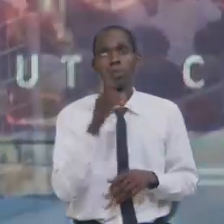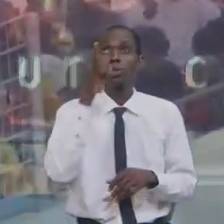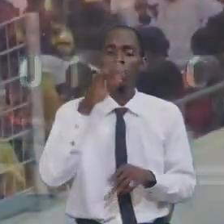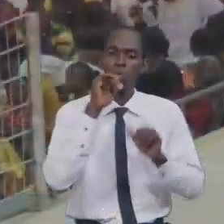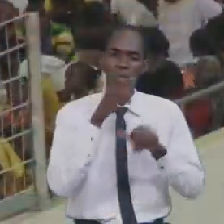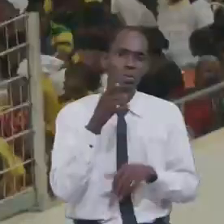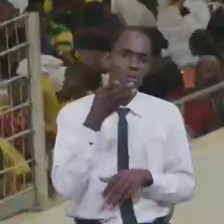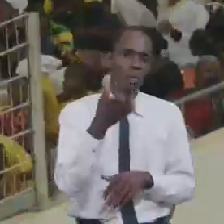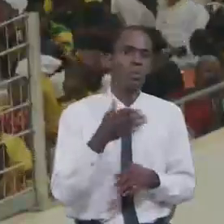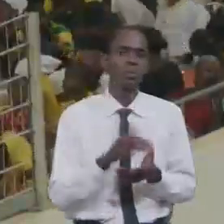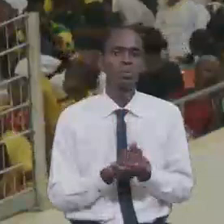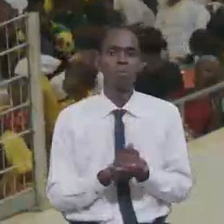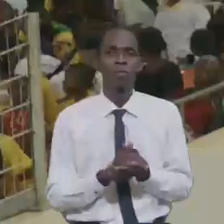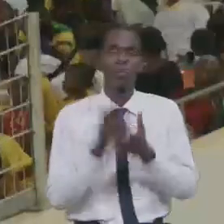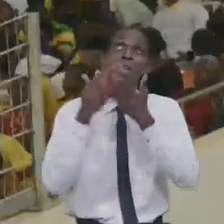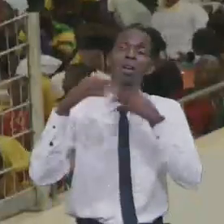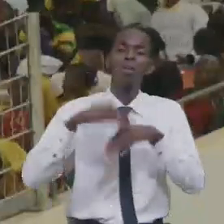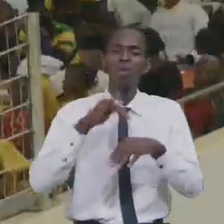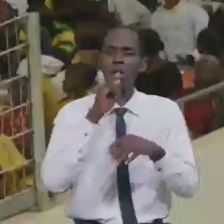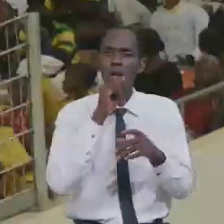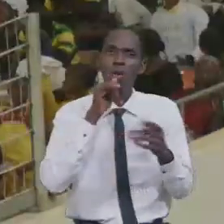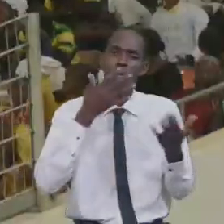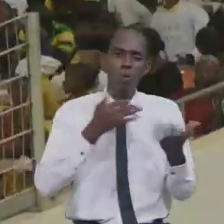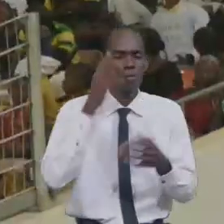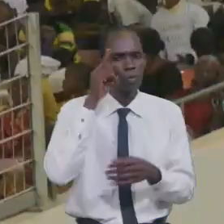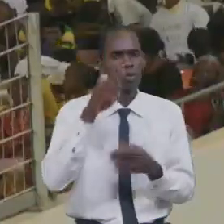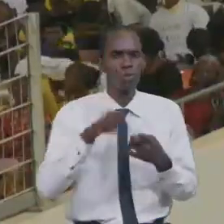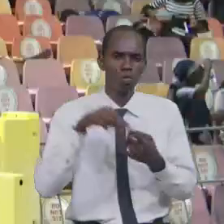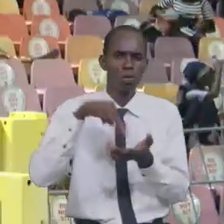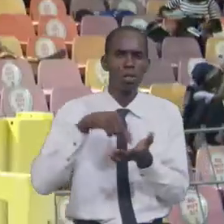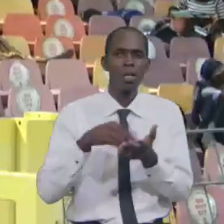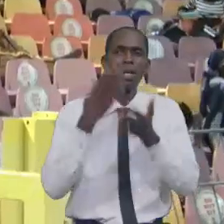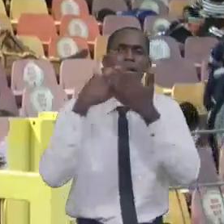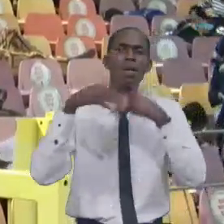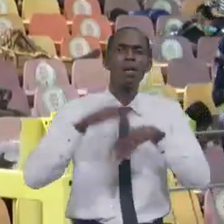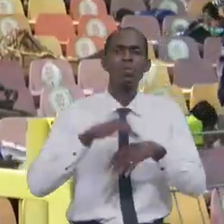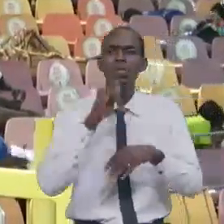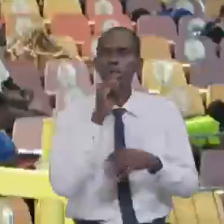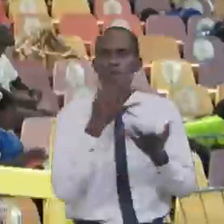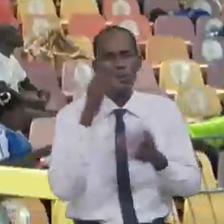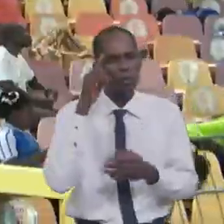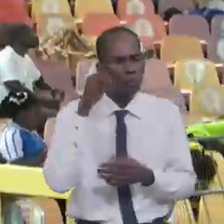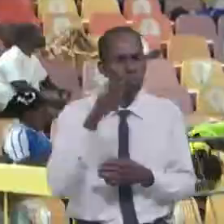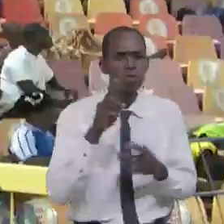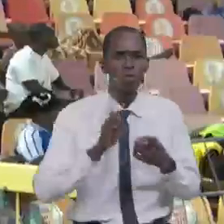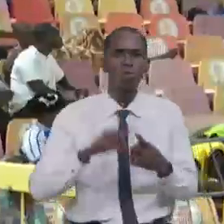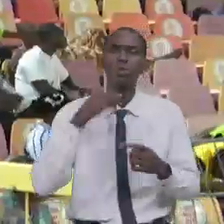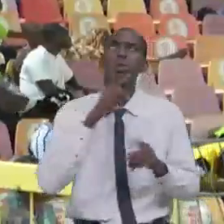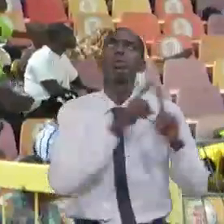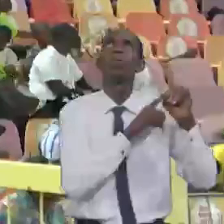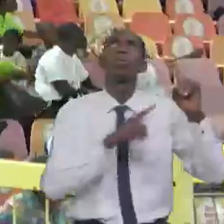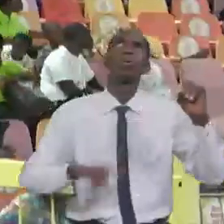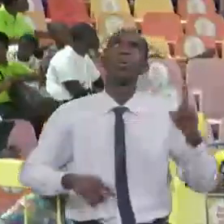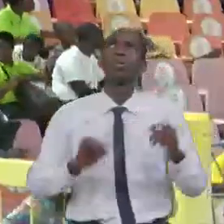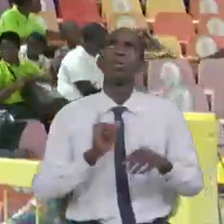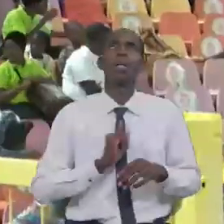bless you there. Heaven is waiting for you to stand up. Heaven is waiting for you to indicate and to say, Lord, here I